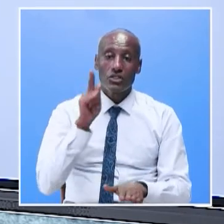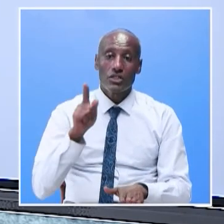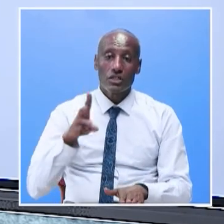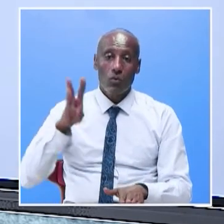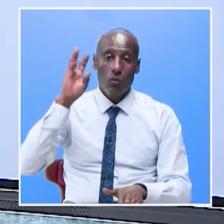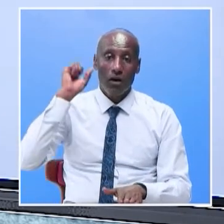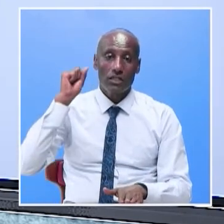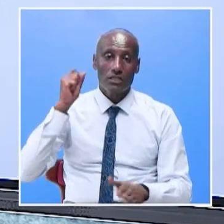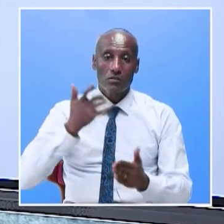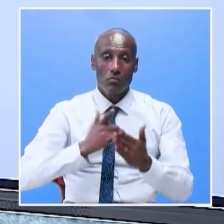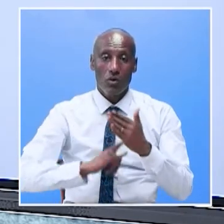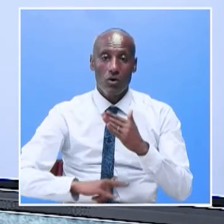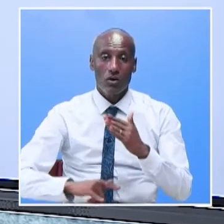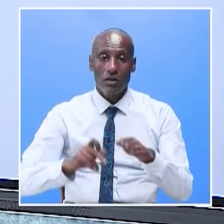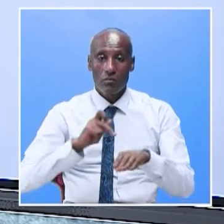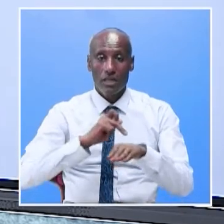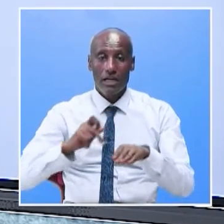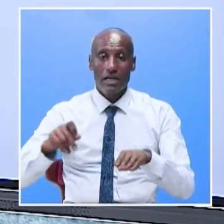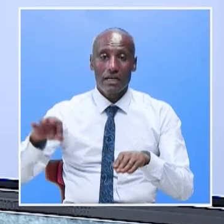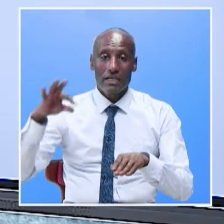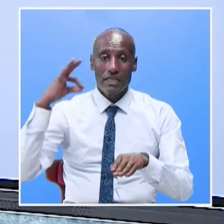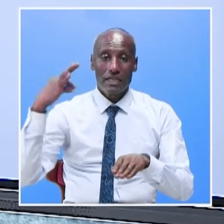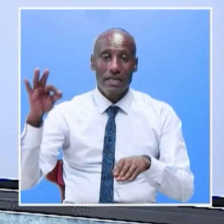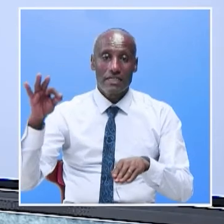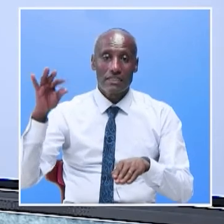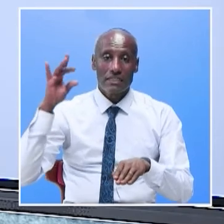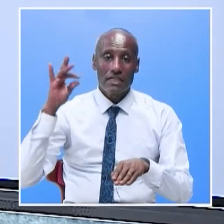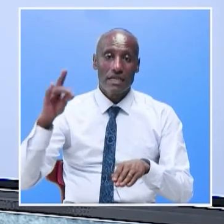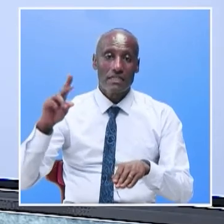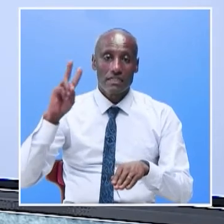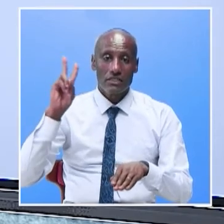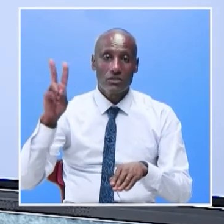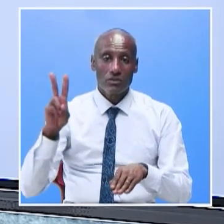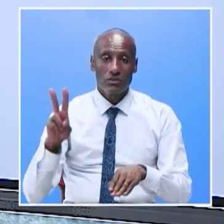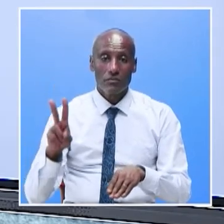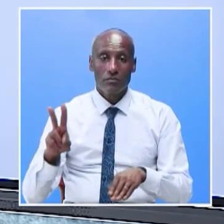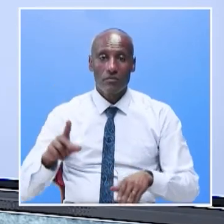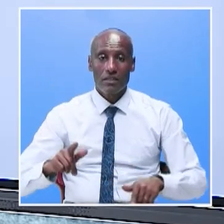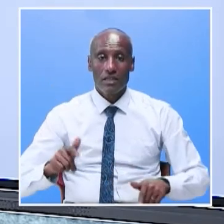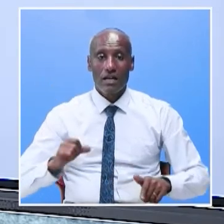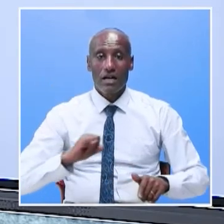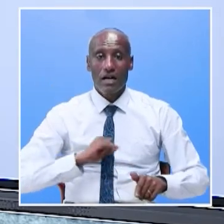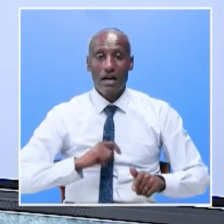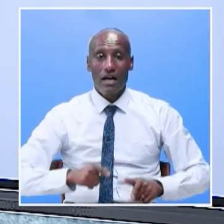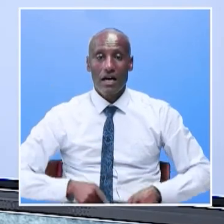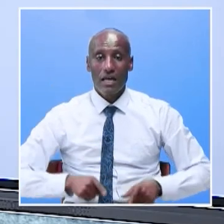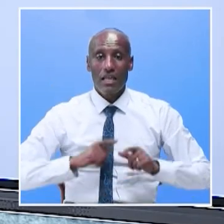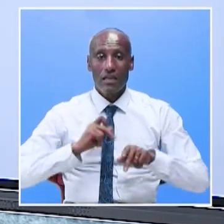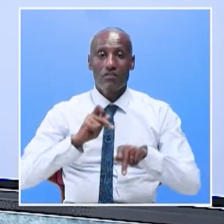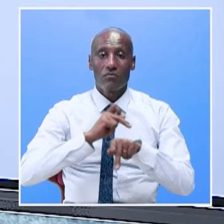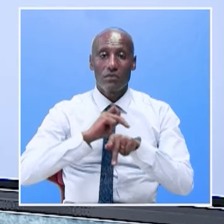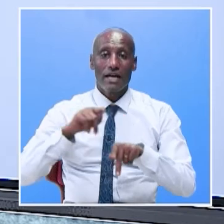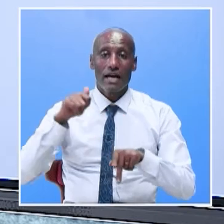1982. I live blank Arada Street. Arada Street. Students, practice the